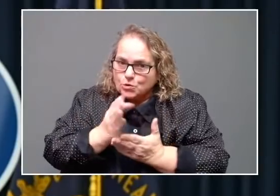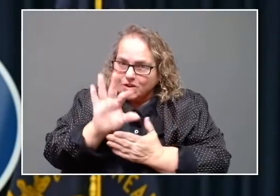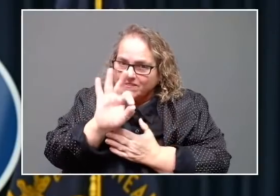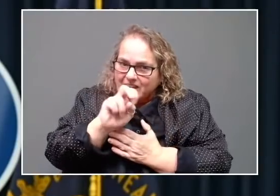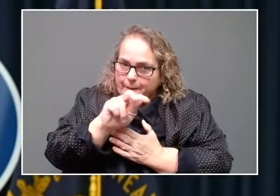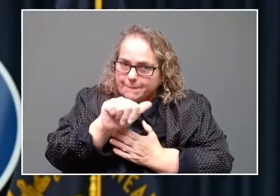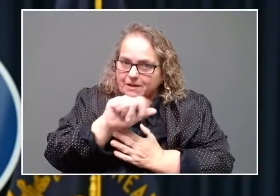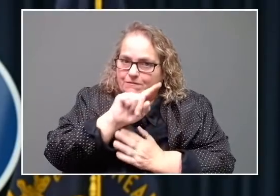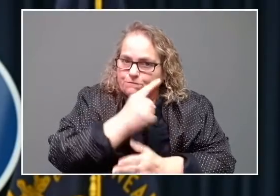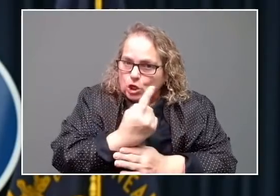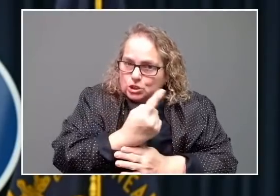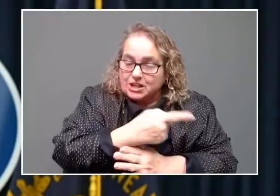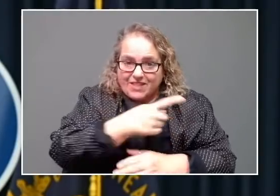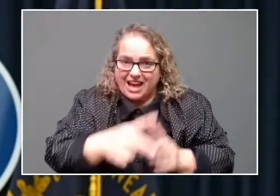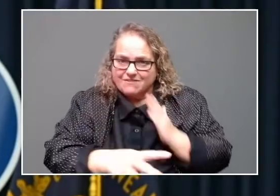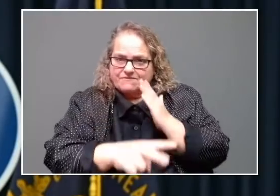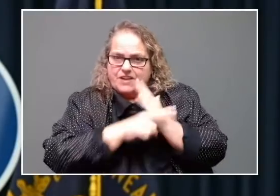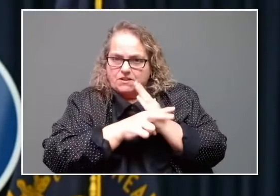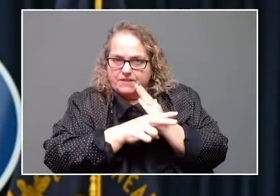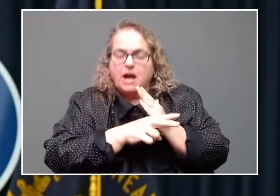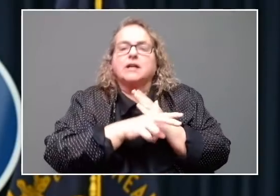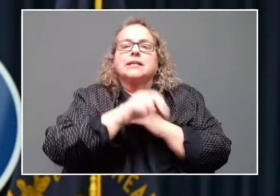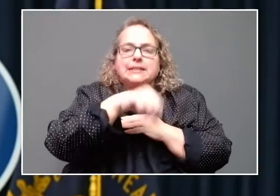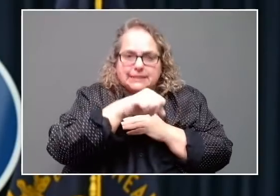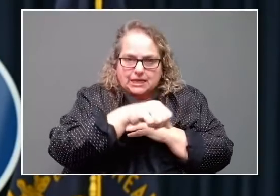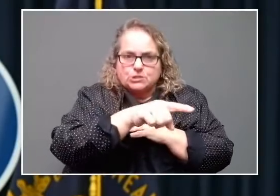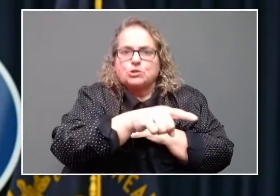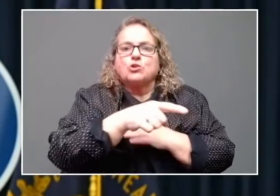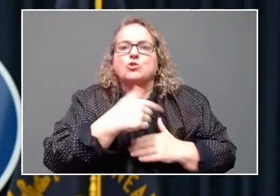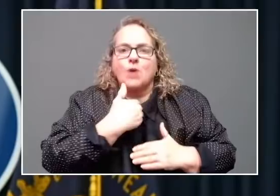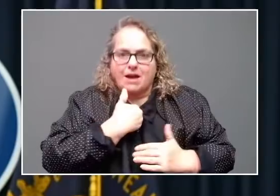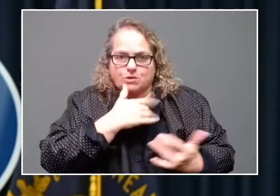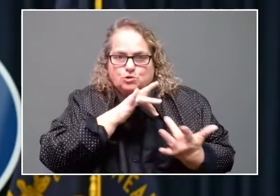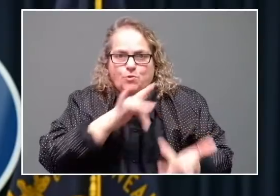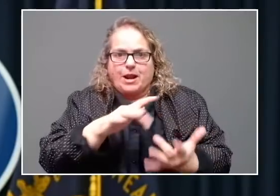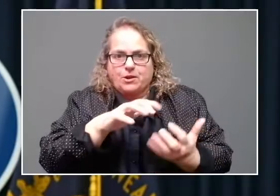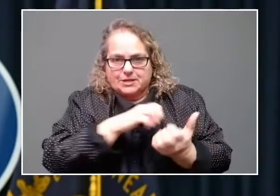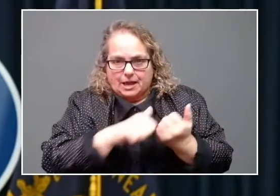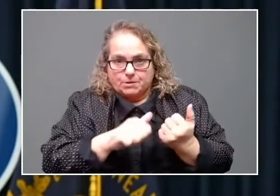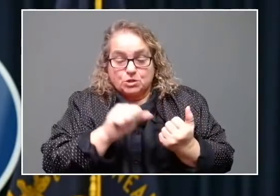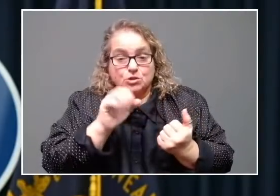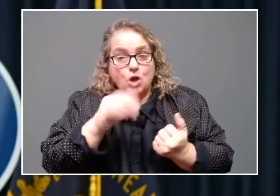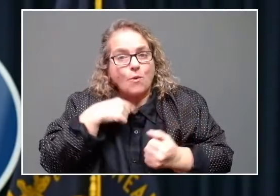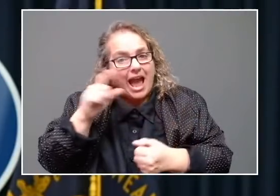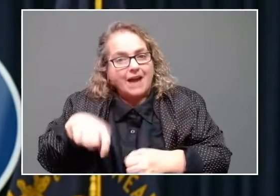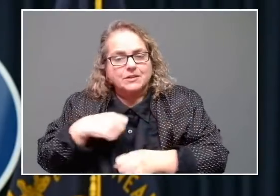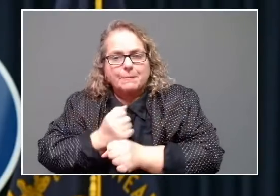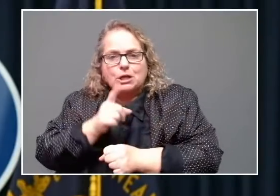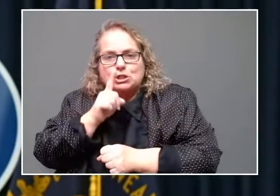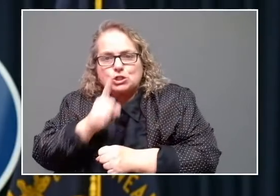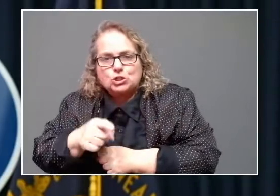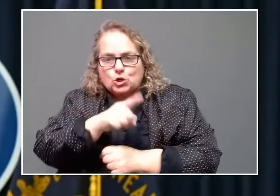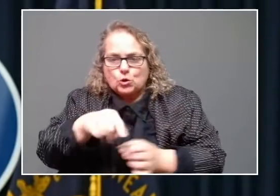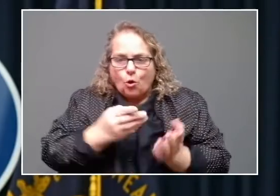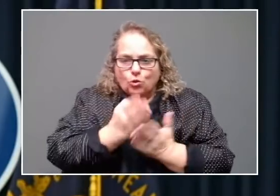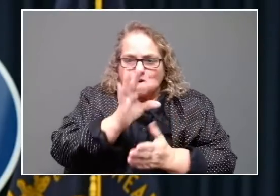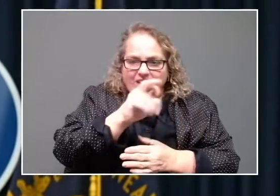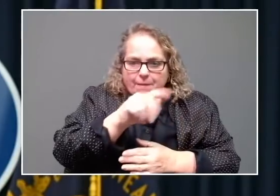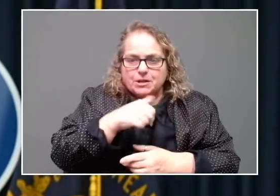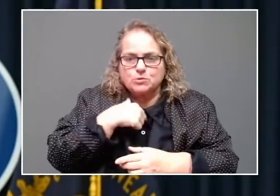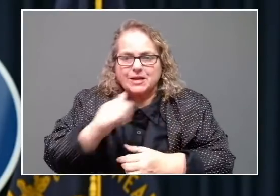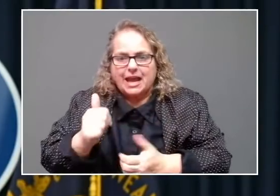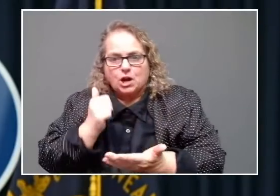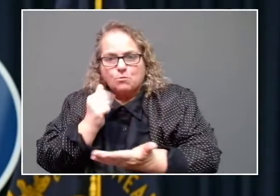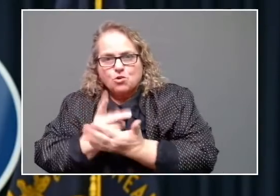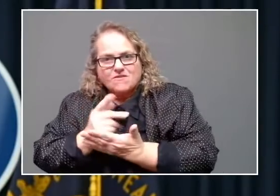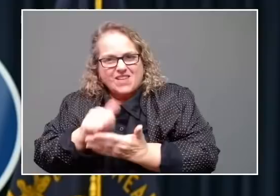have been harmed. So we make sure every dollar coming out of the relief fund goes to somebody that's entitled to it. and was hurt. That